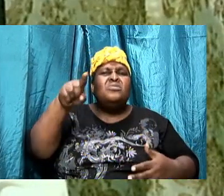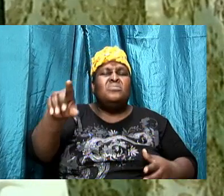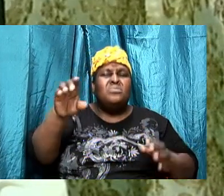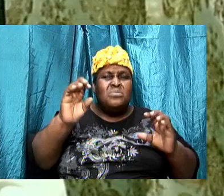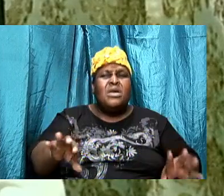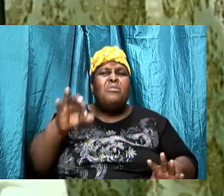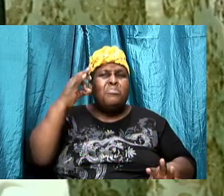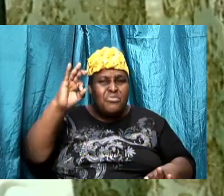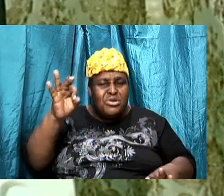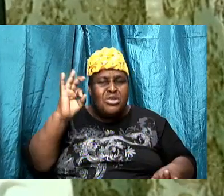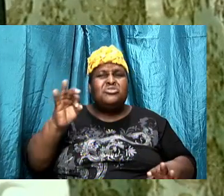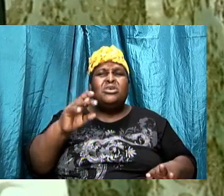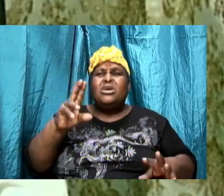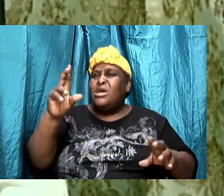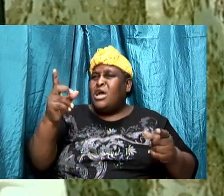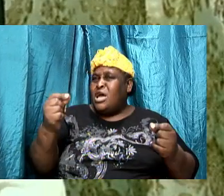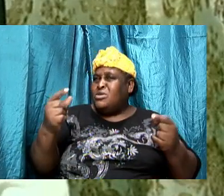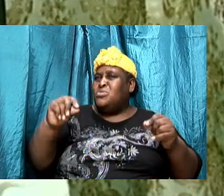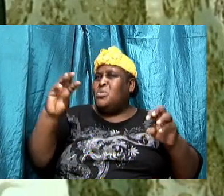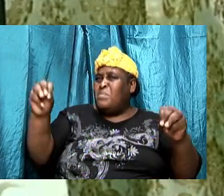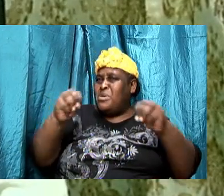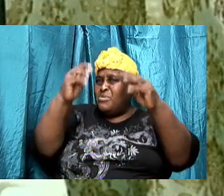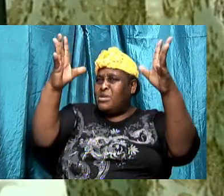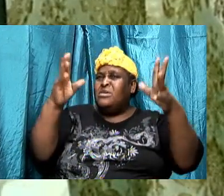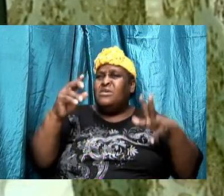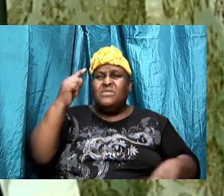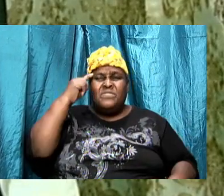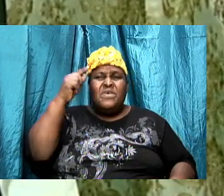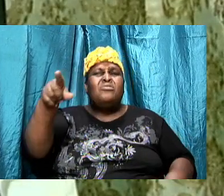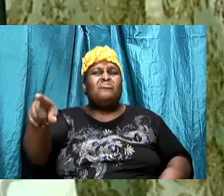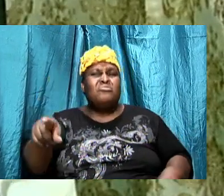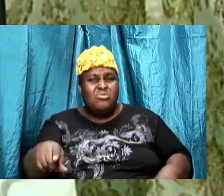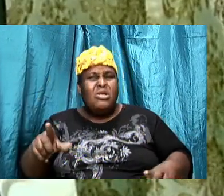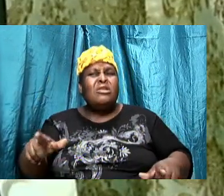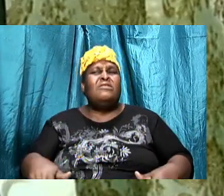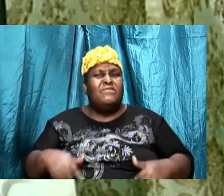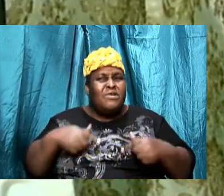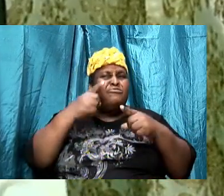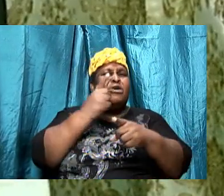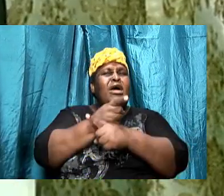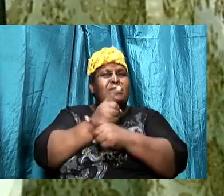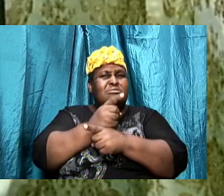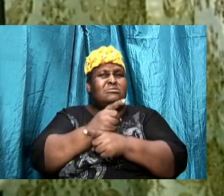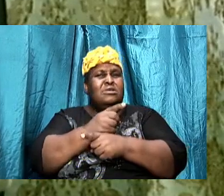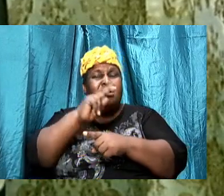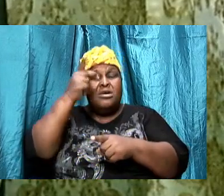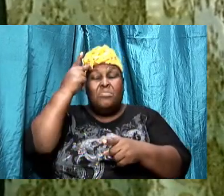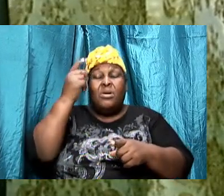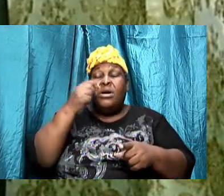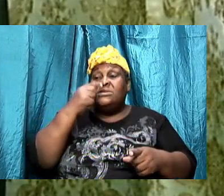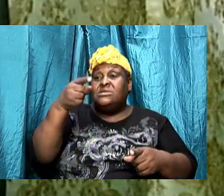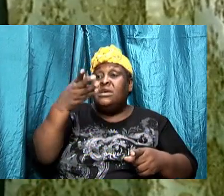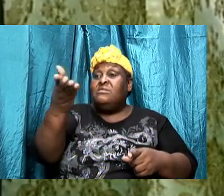and because you do some miracles, you think you're doing well. But Paul was saying, no, you're not doing well. And